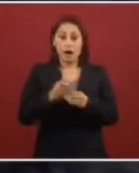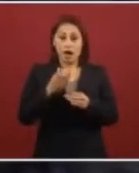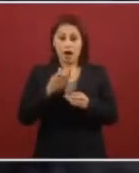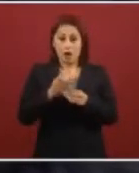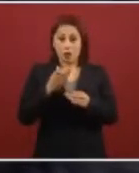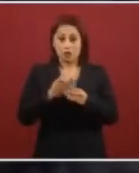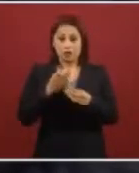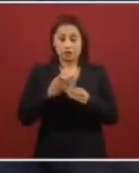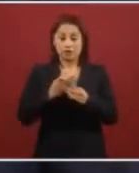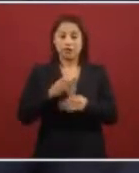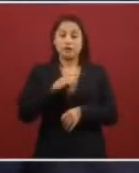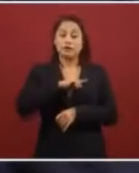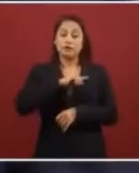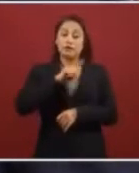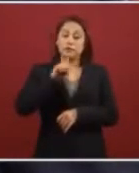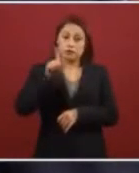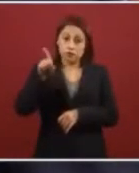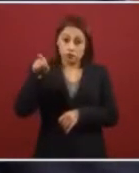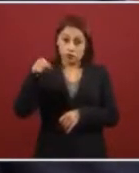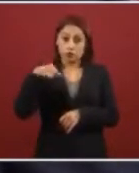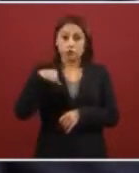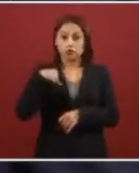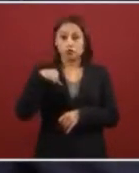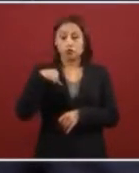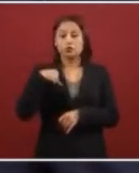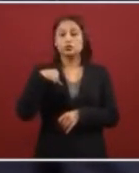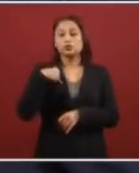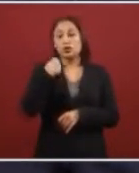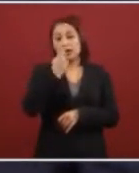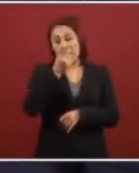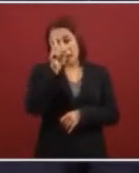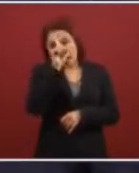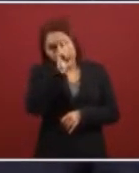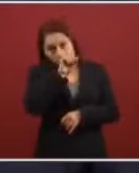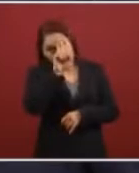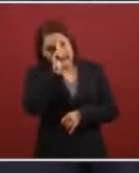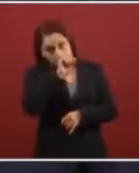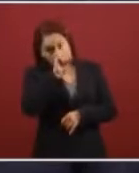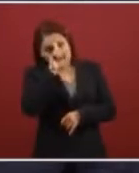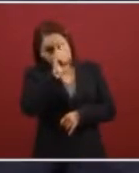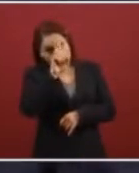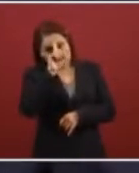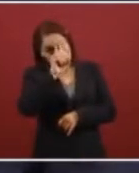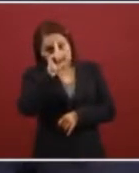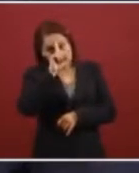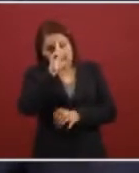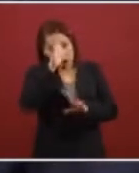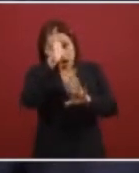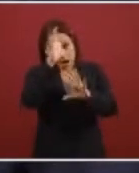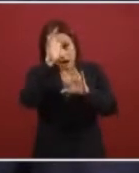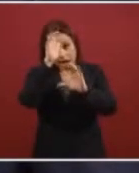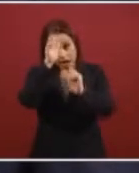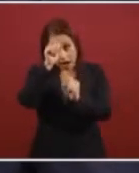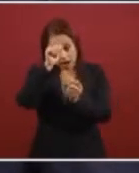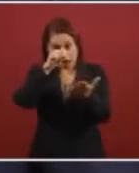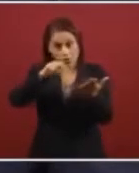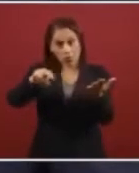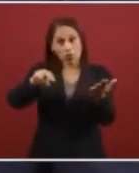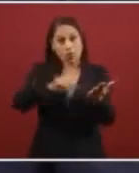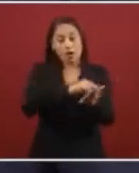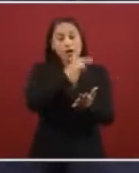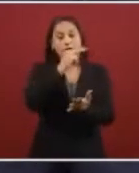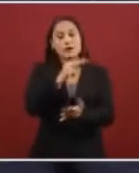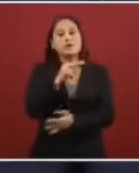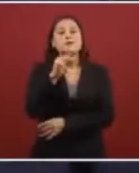recomendando we are recommending que se apruebe el tratado that they approve the treaty de libre comercio of free trade con Canadá, con